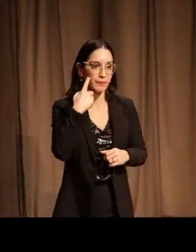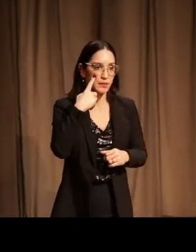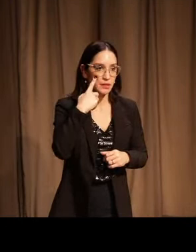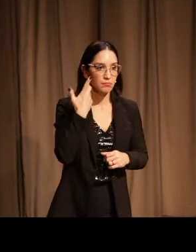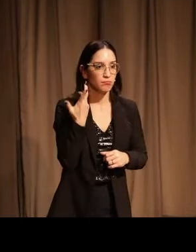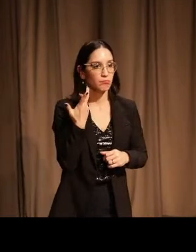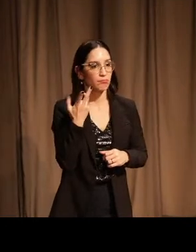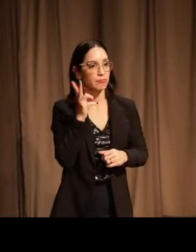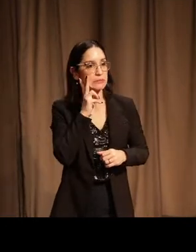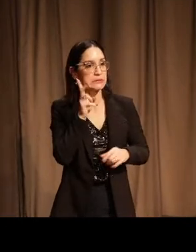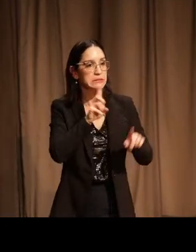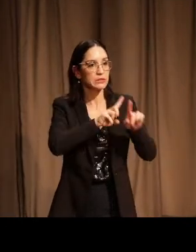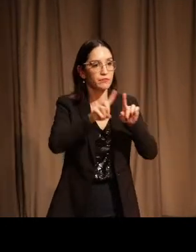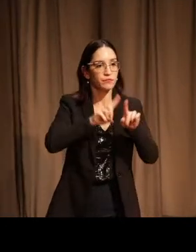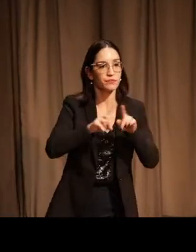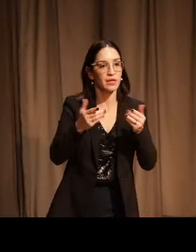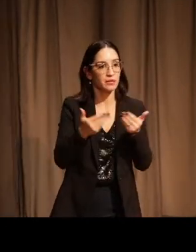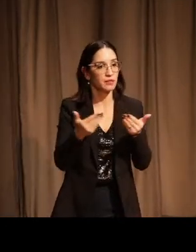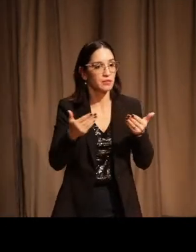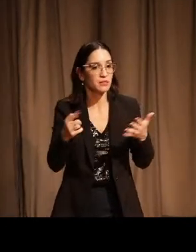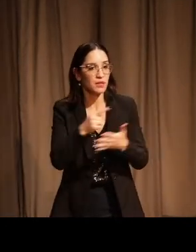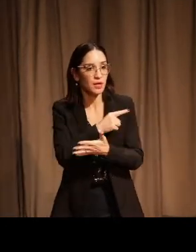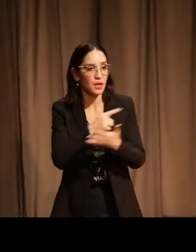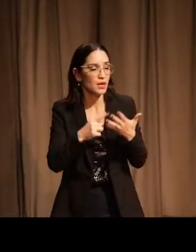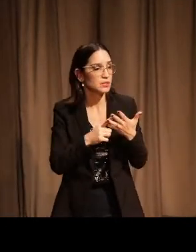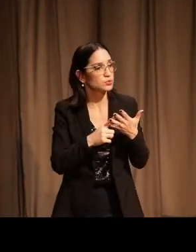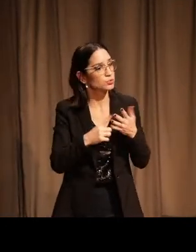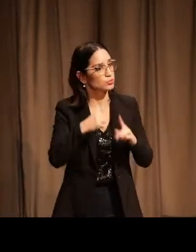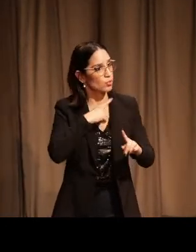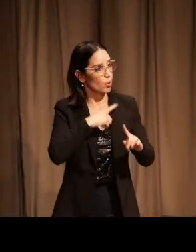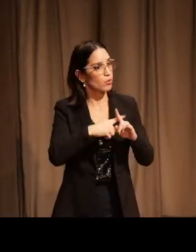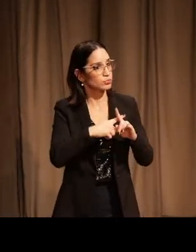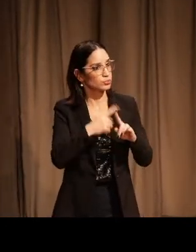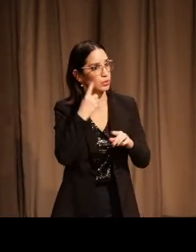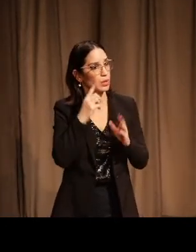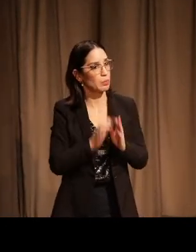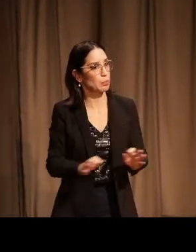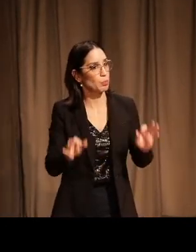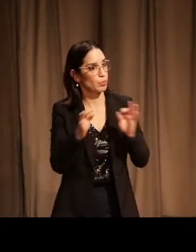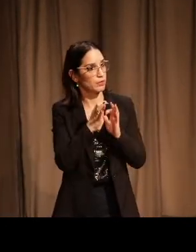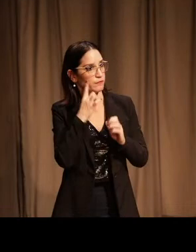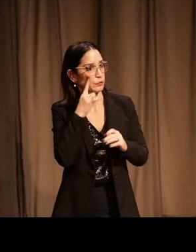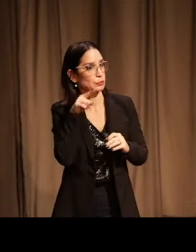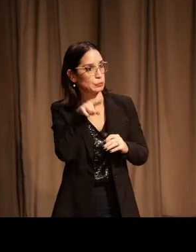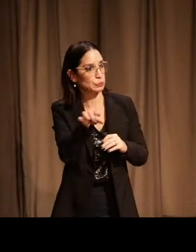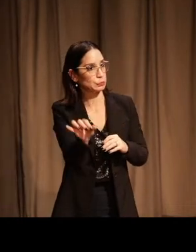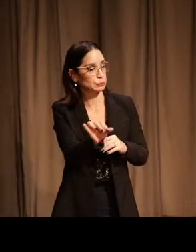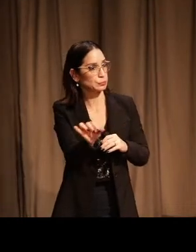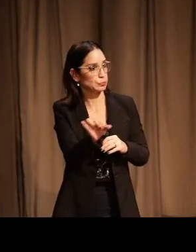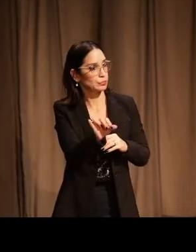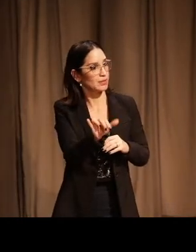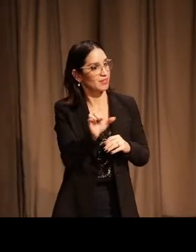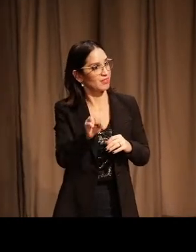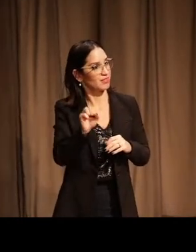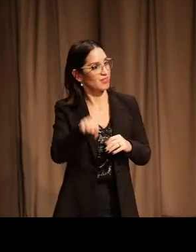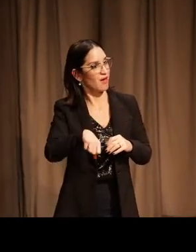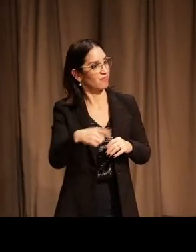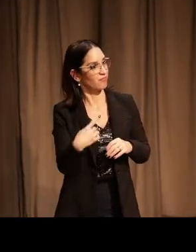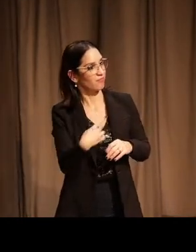in things that are also important to you. Yeah. Totally, yeah,